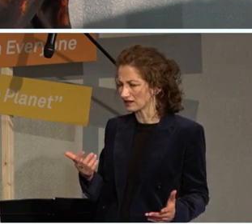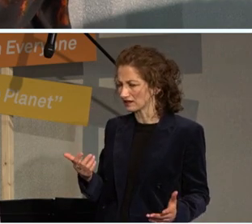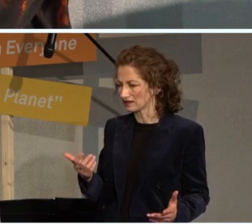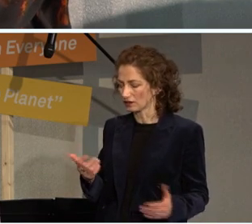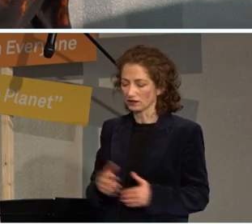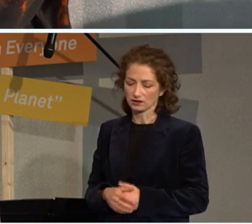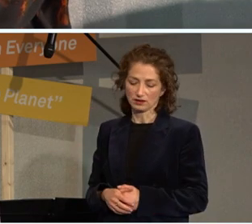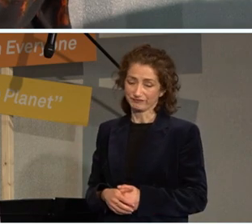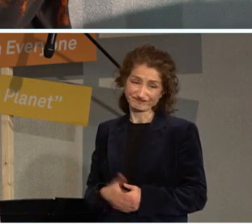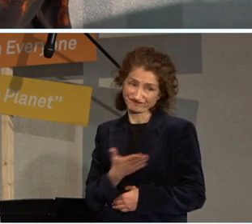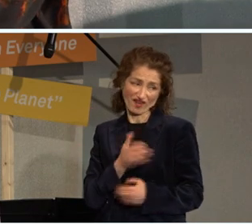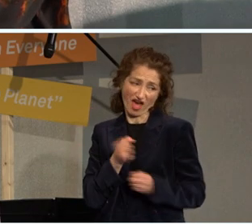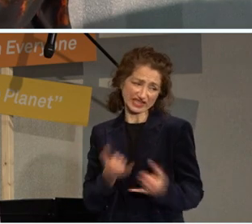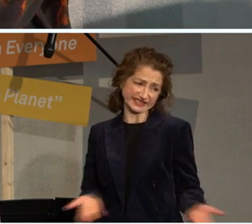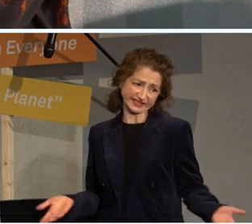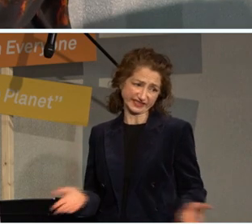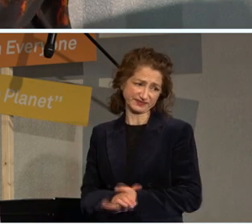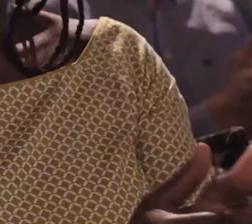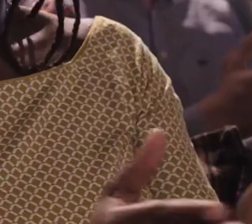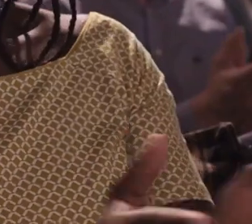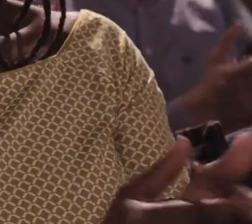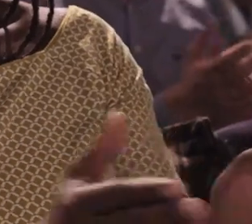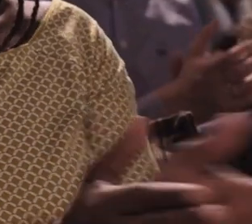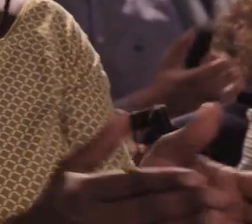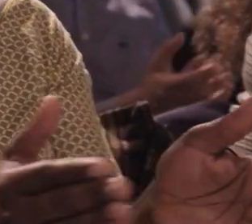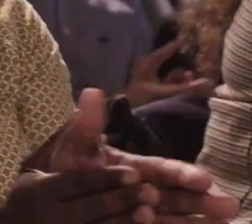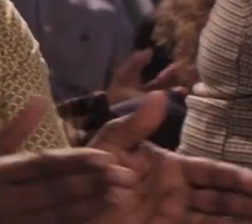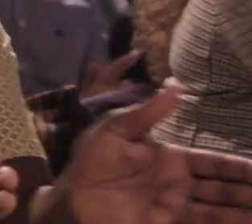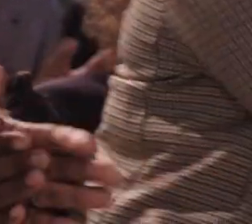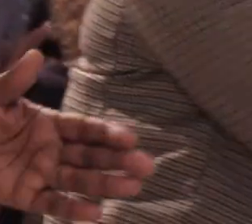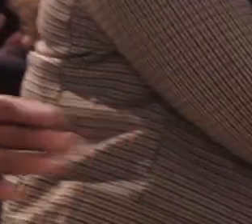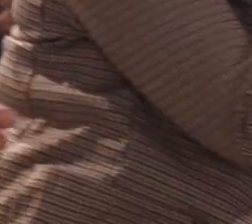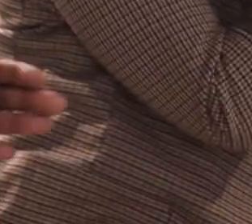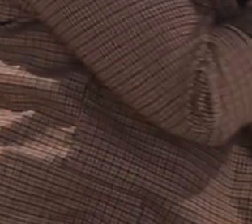the table now. I don't know.